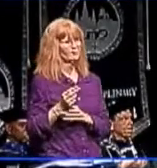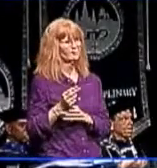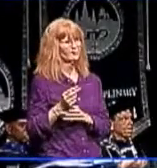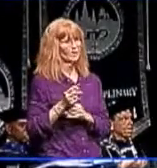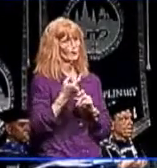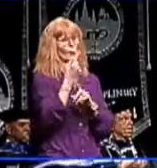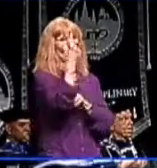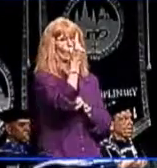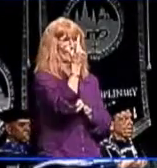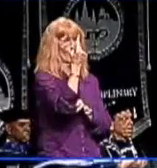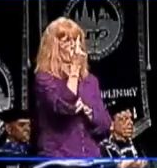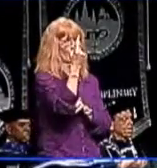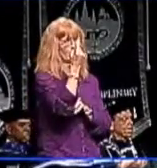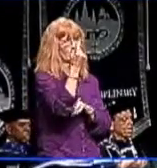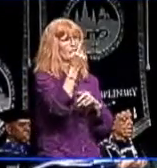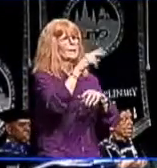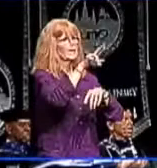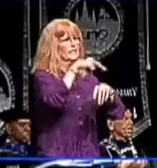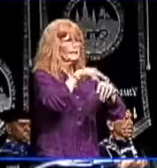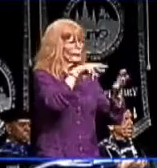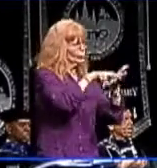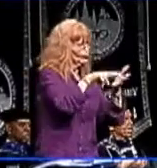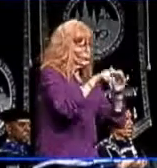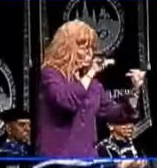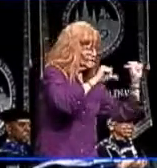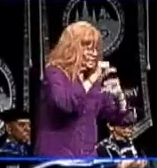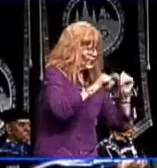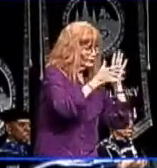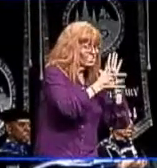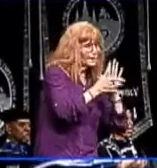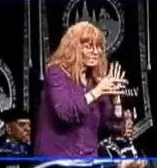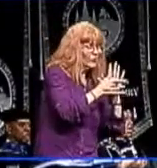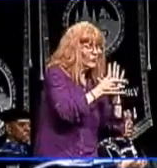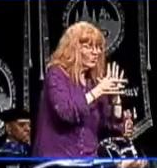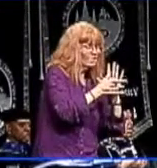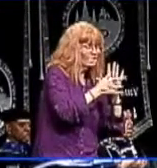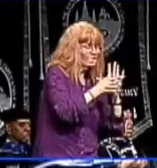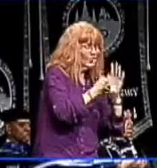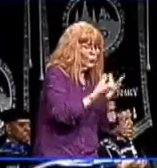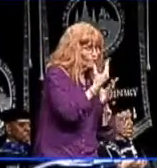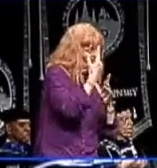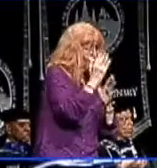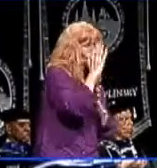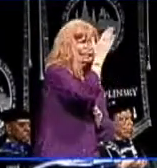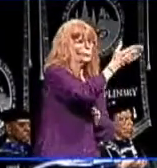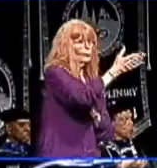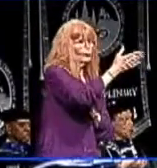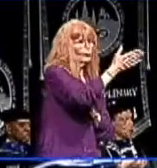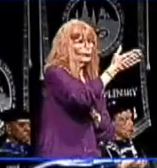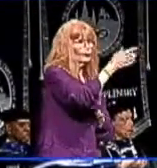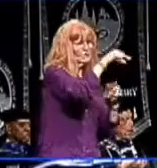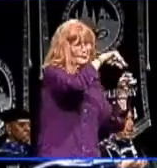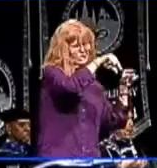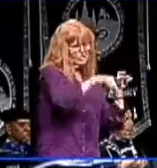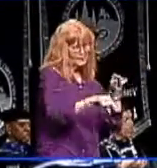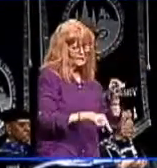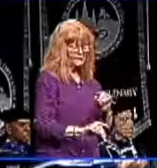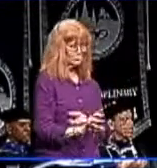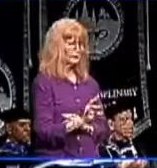number one in major research in science, technology, and growth for the future, we're down to